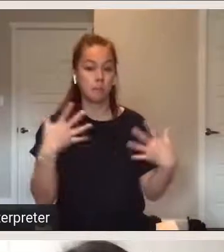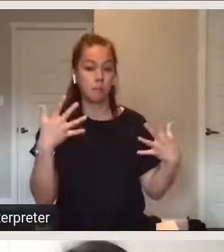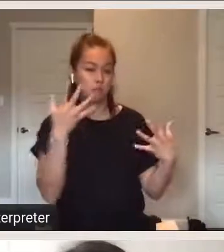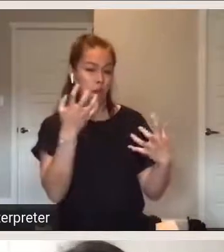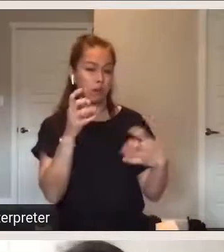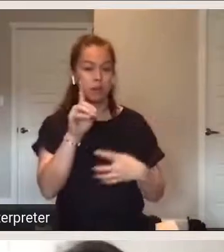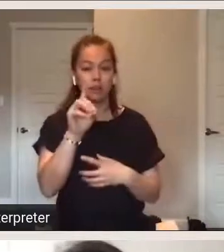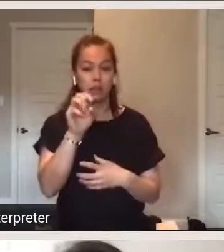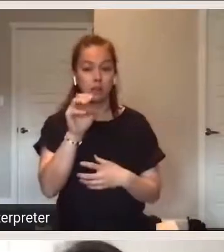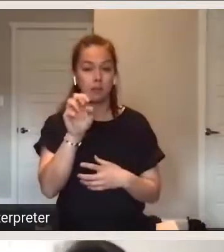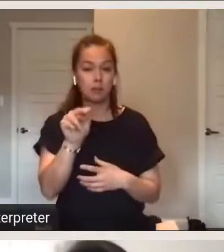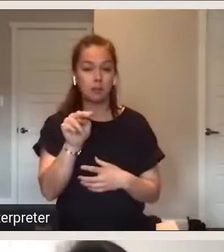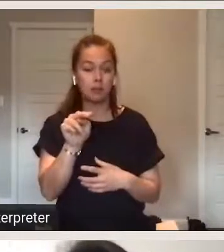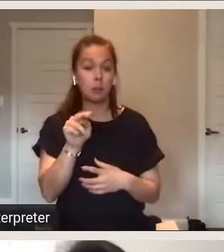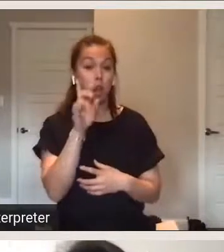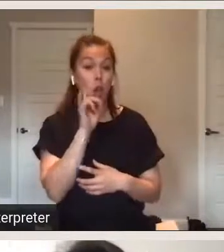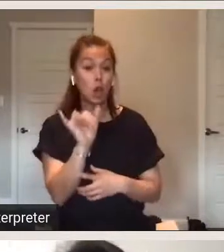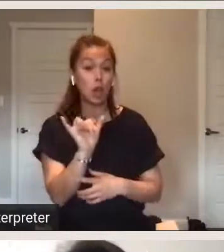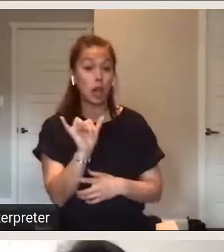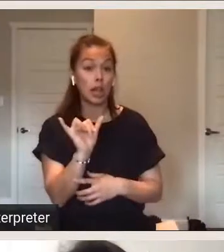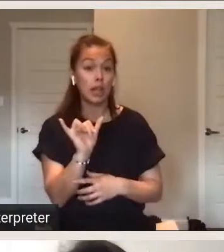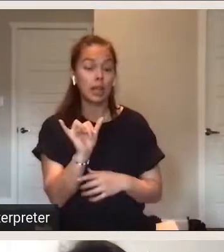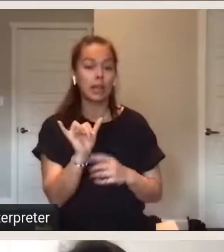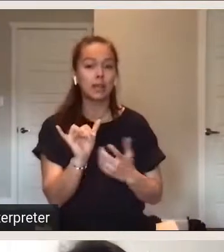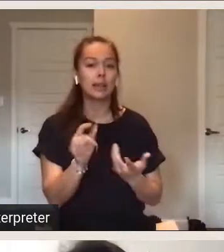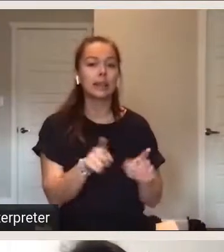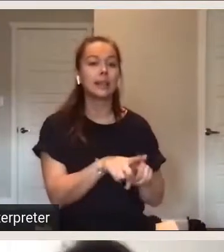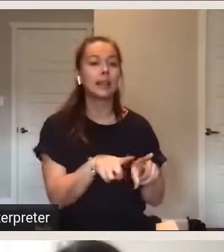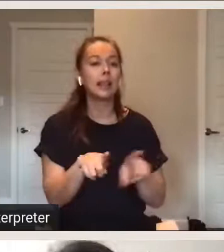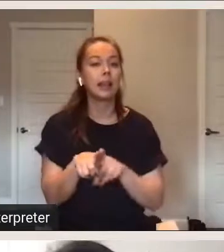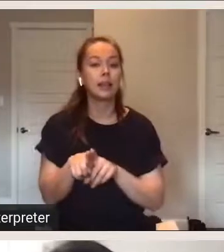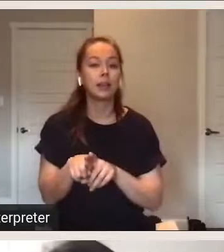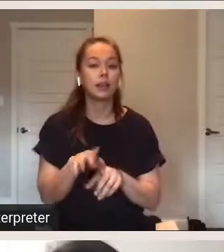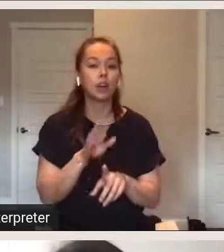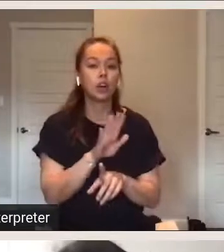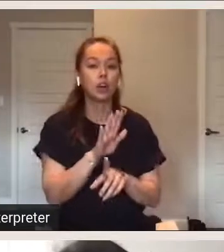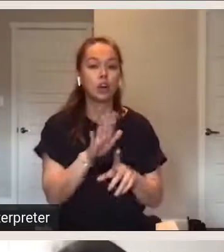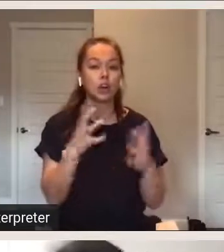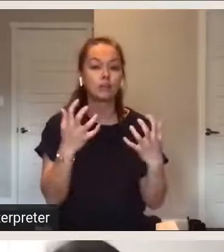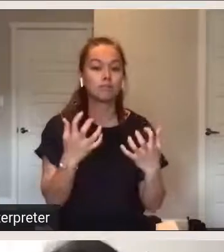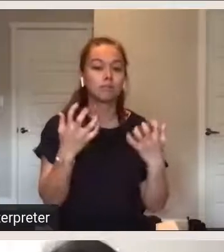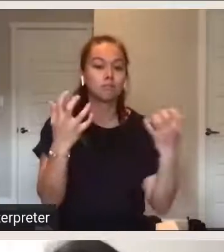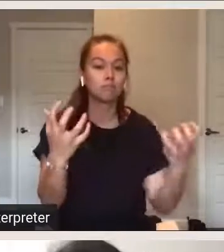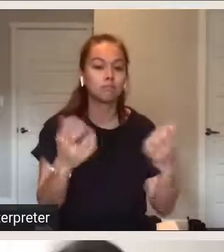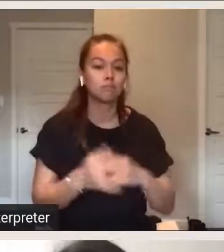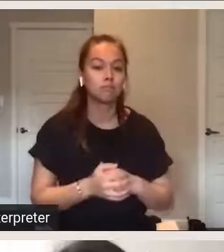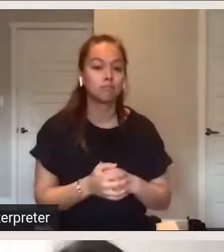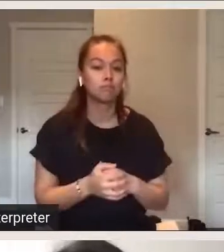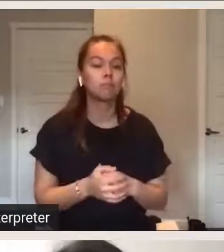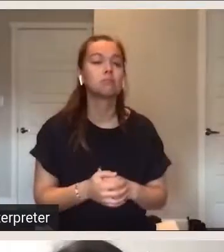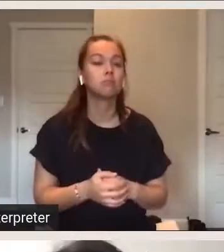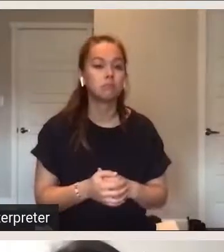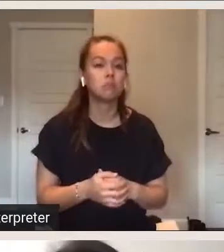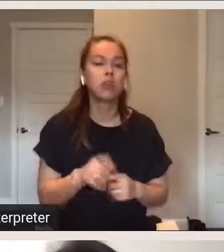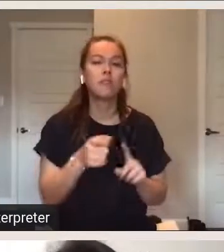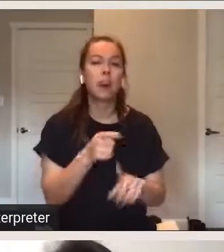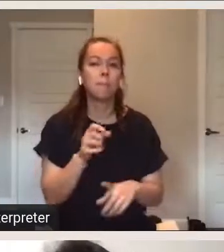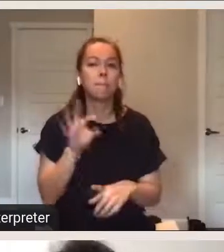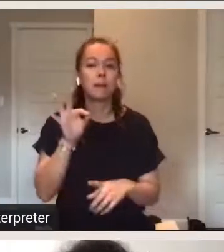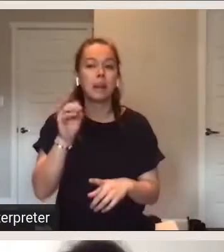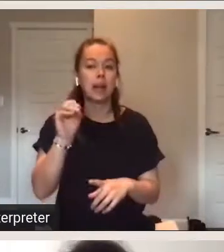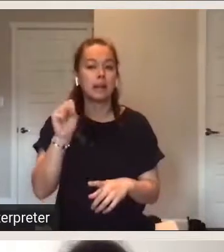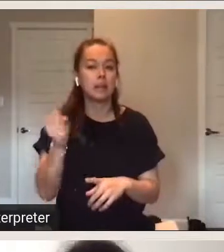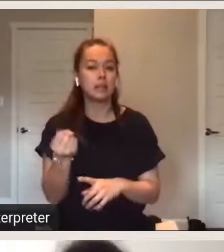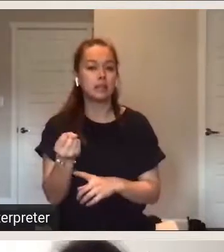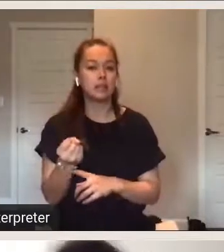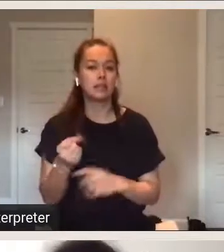a demon kind of thing. For me, inspiration came from these 90 horror films that I watched as a kid